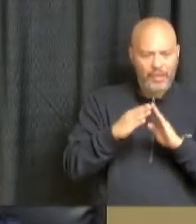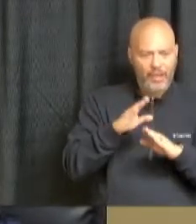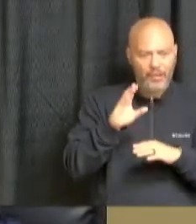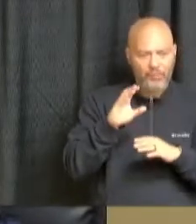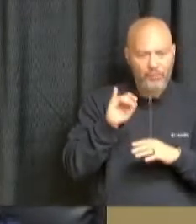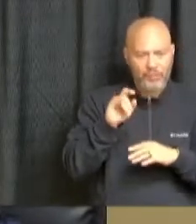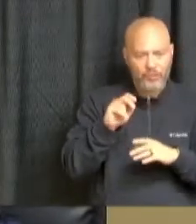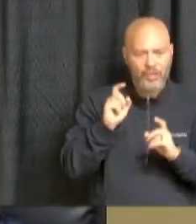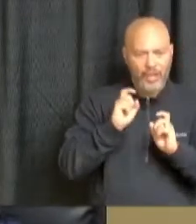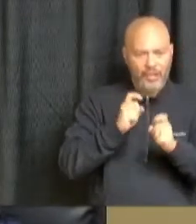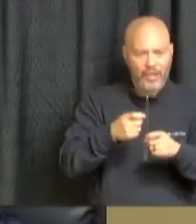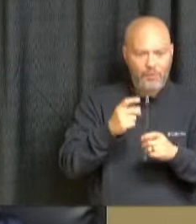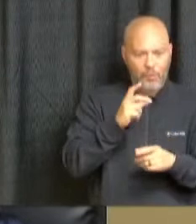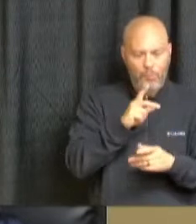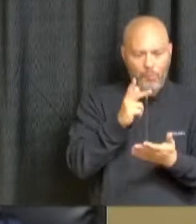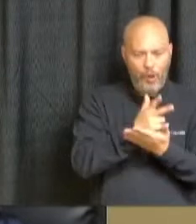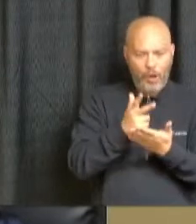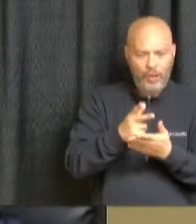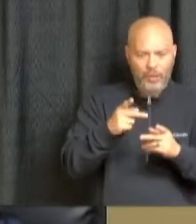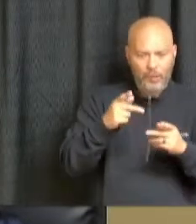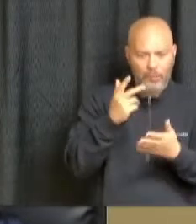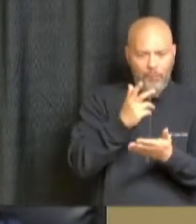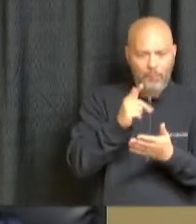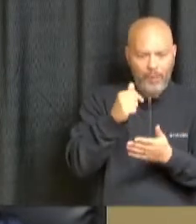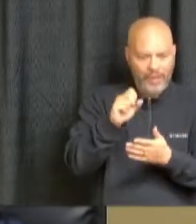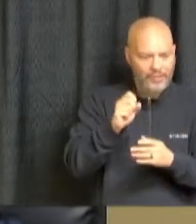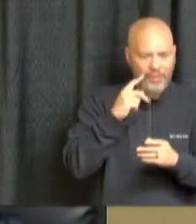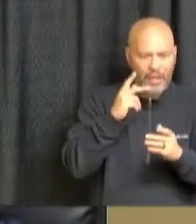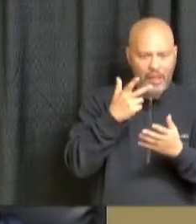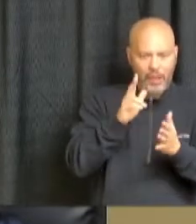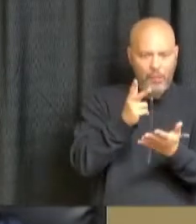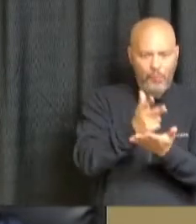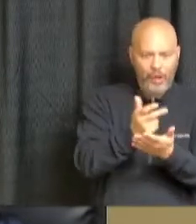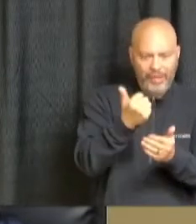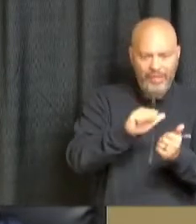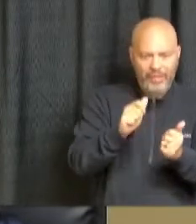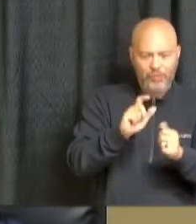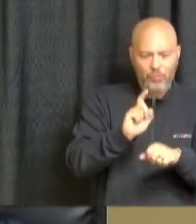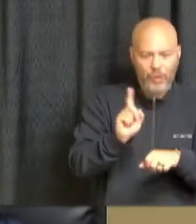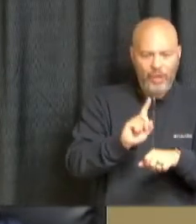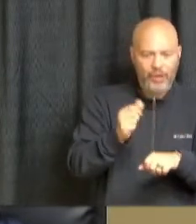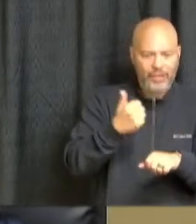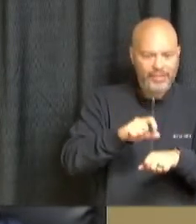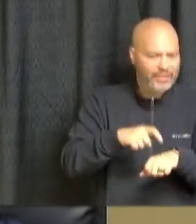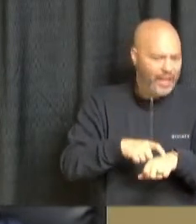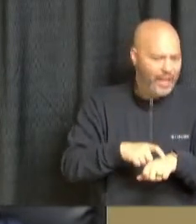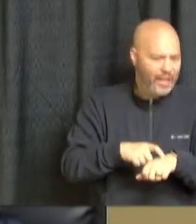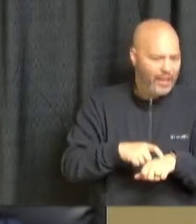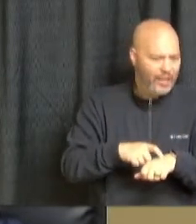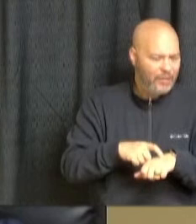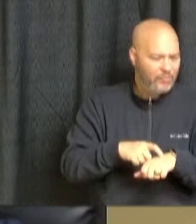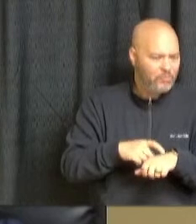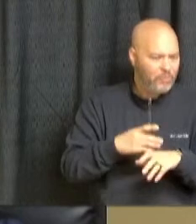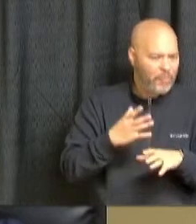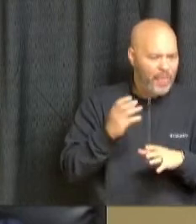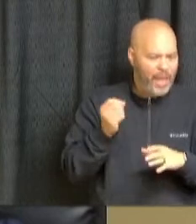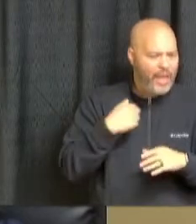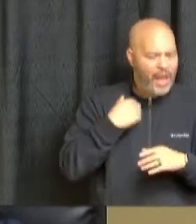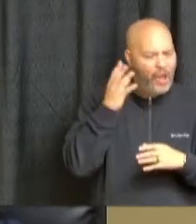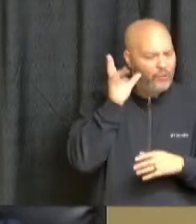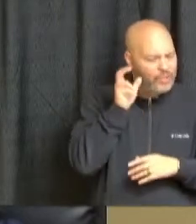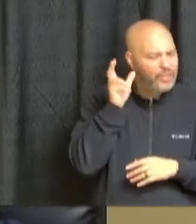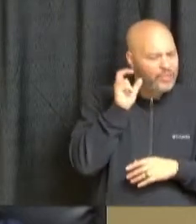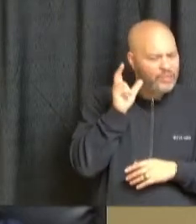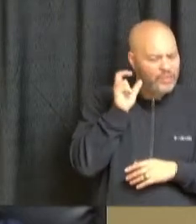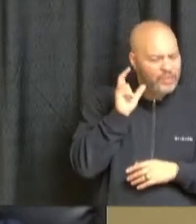have been given parking passes that allow them to park anywhere, anytime. So I was